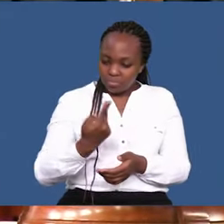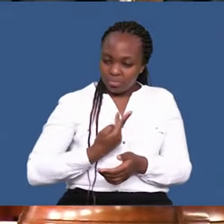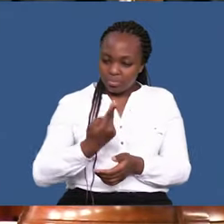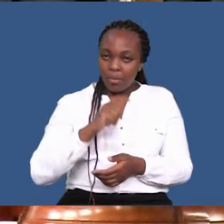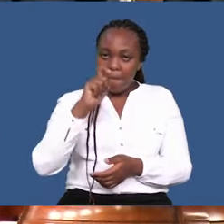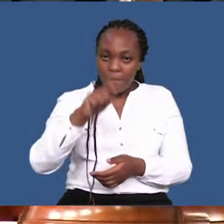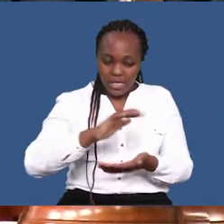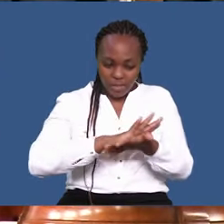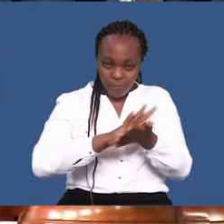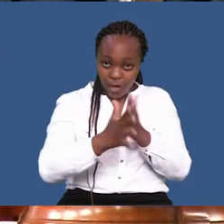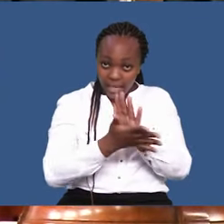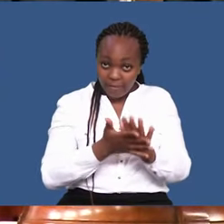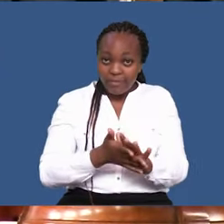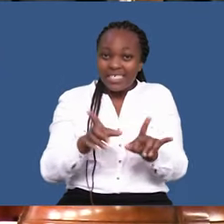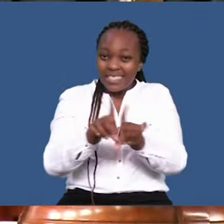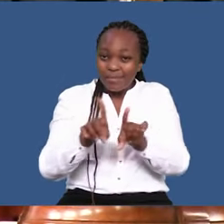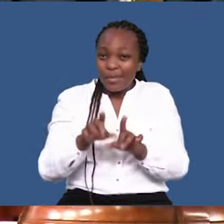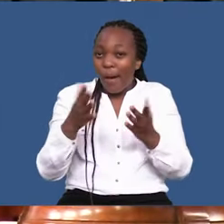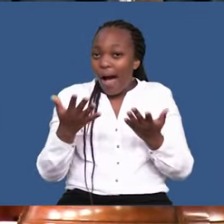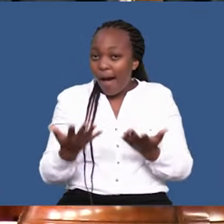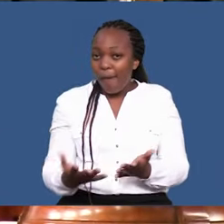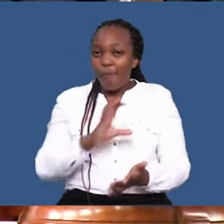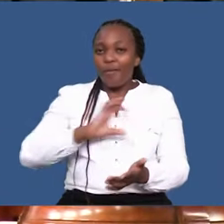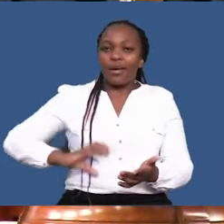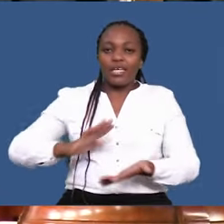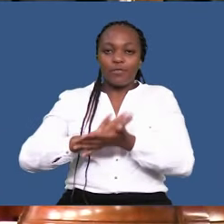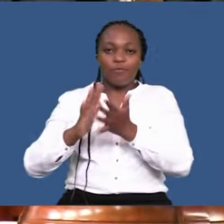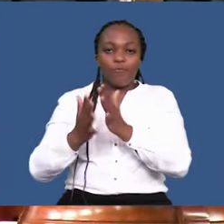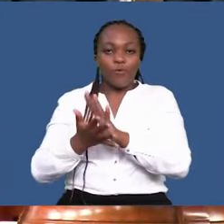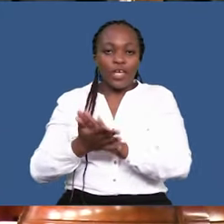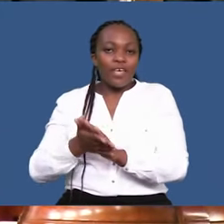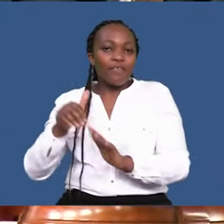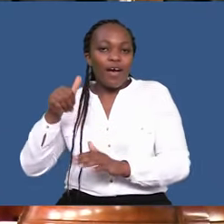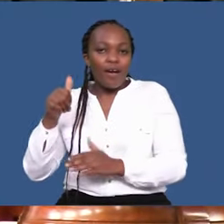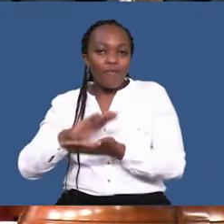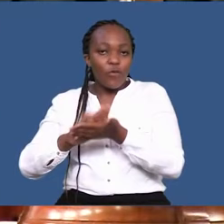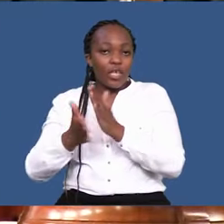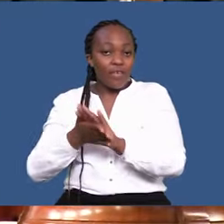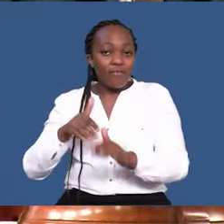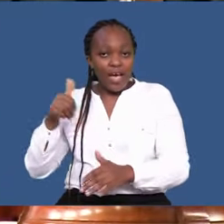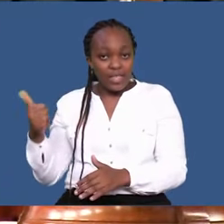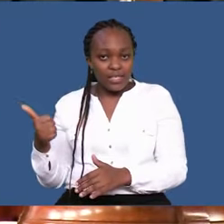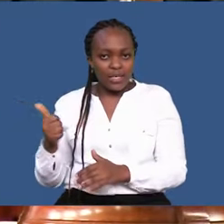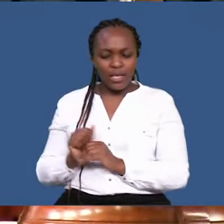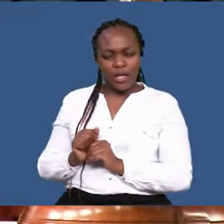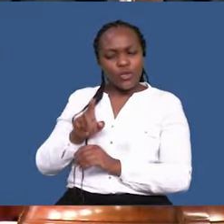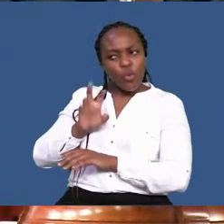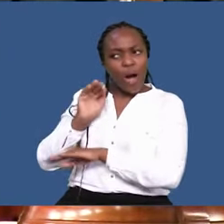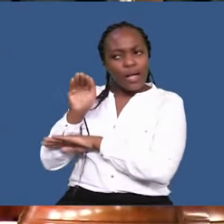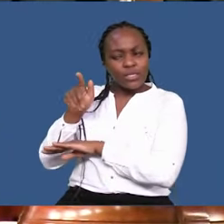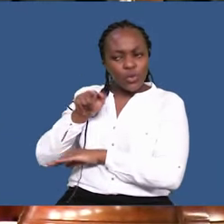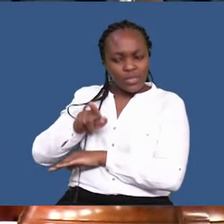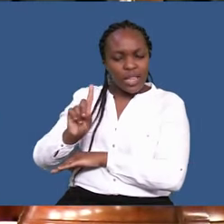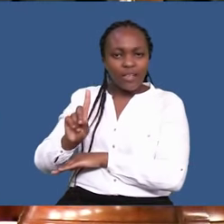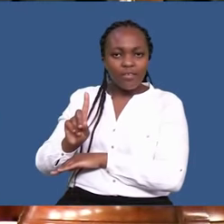there anyone in your life that you find hard to forgive? Ask God to help you to